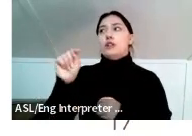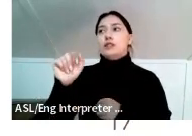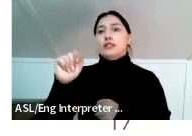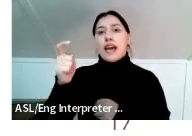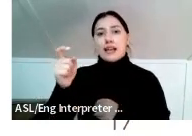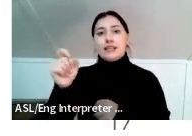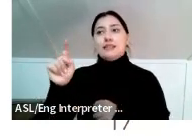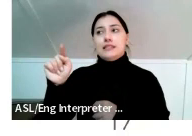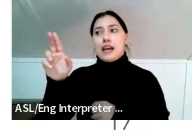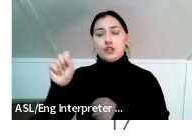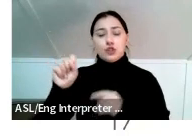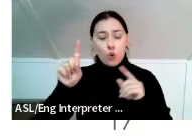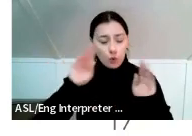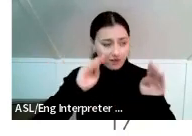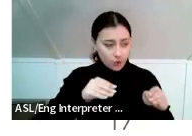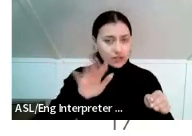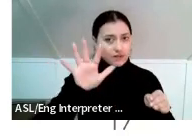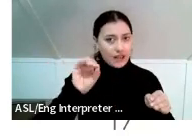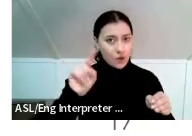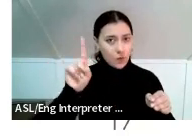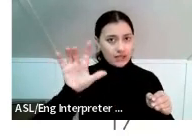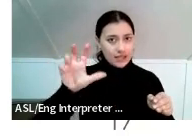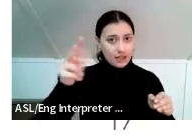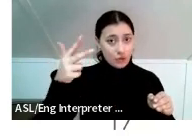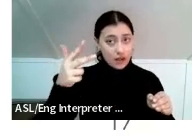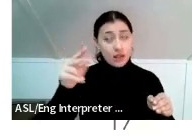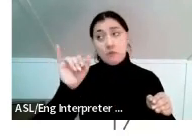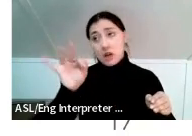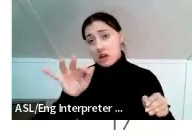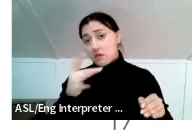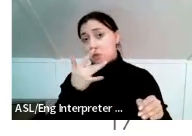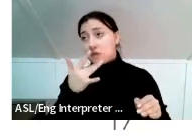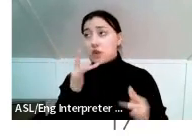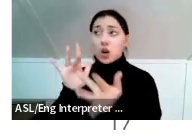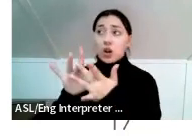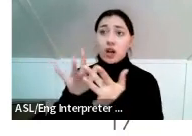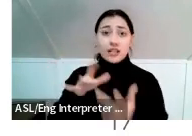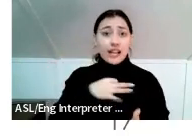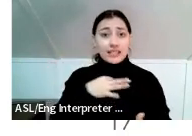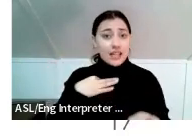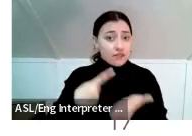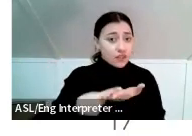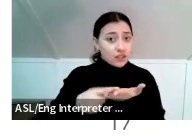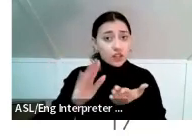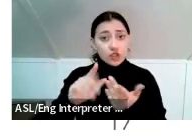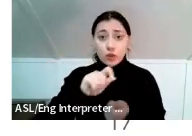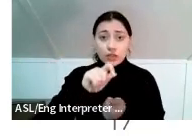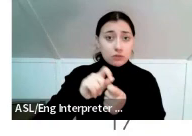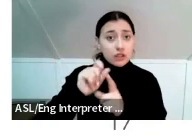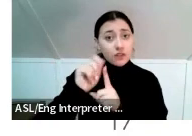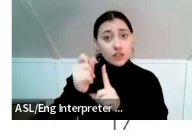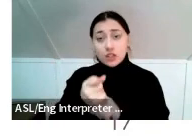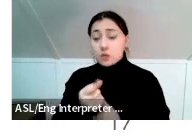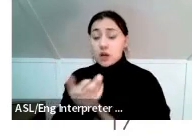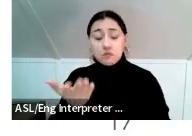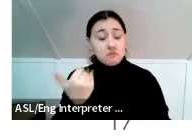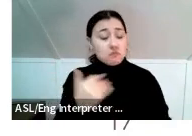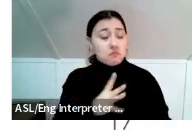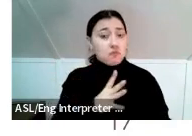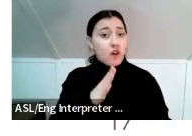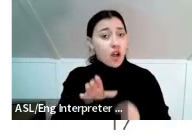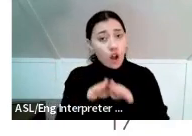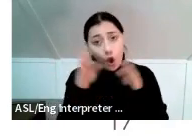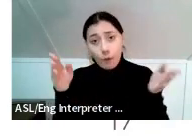But if you want to contact staff to discuss your particular situation, we are open